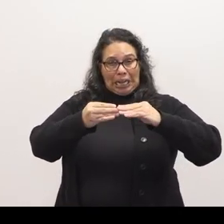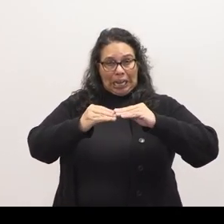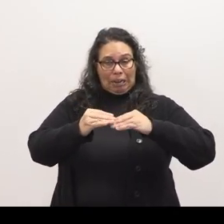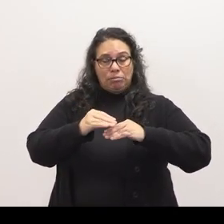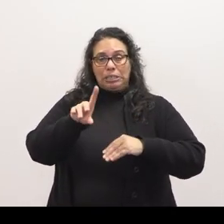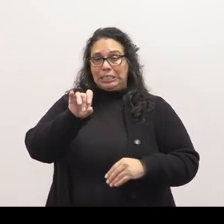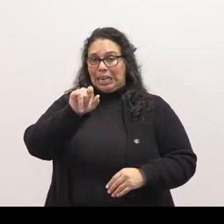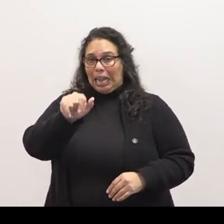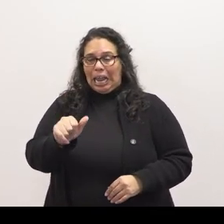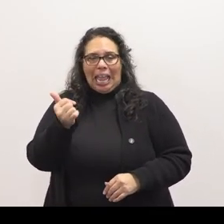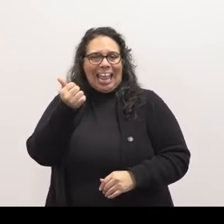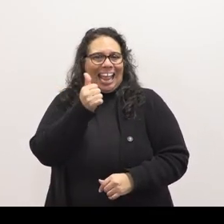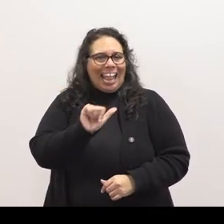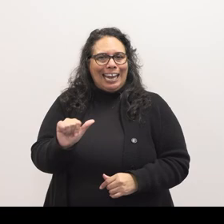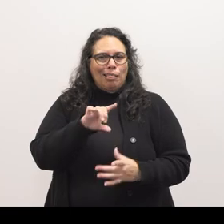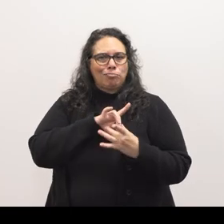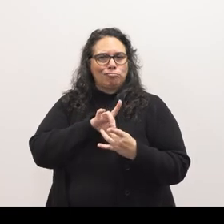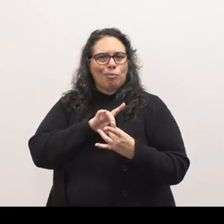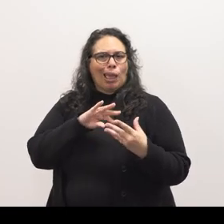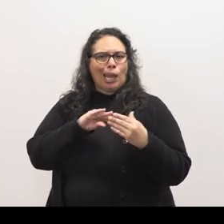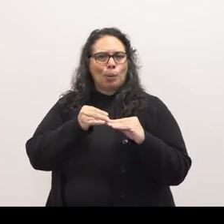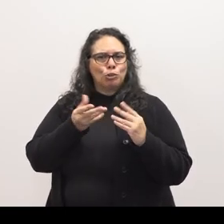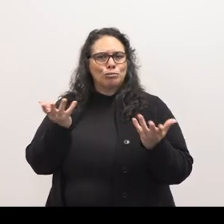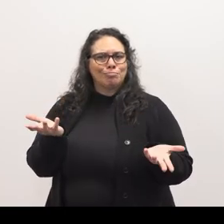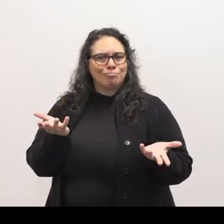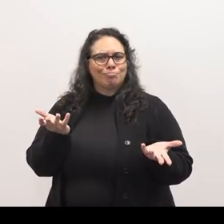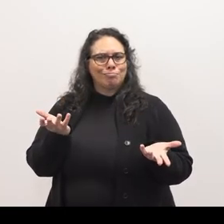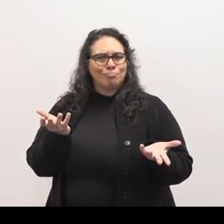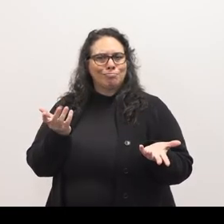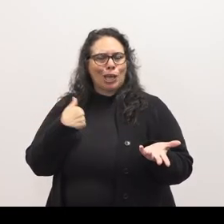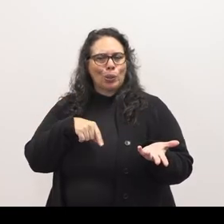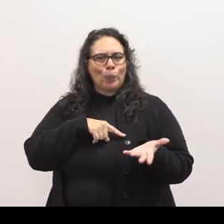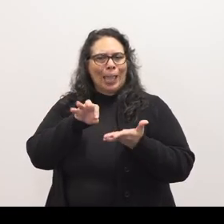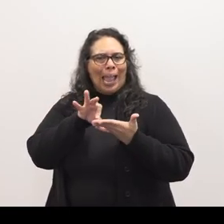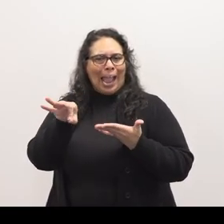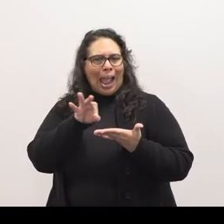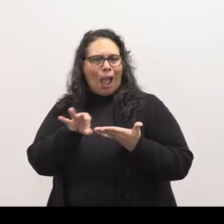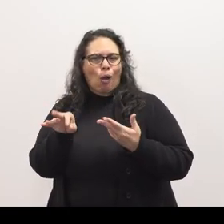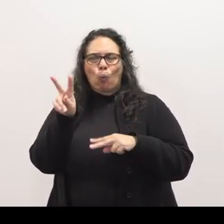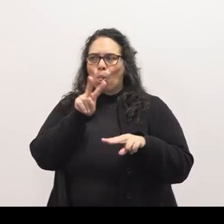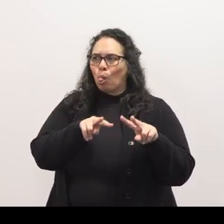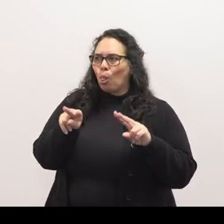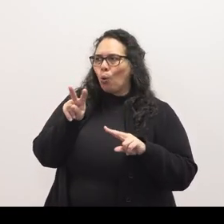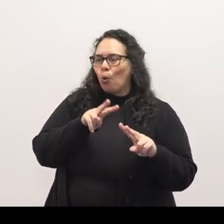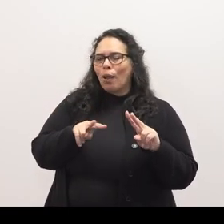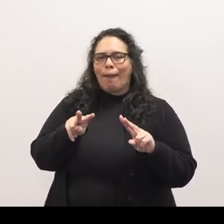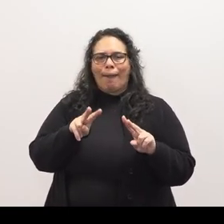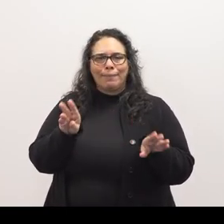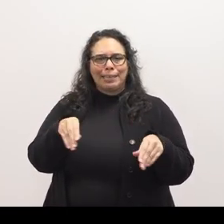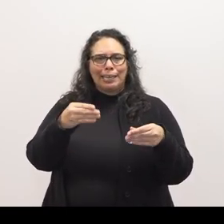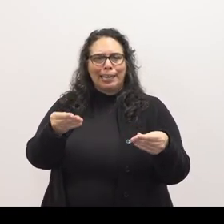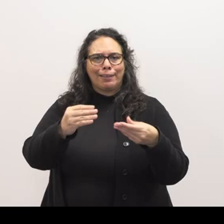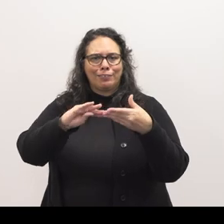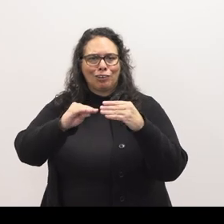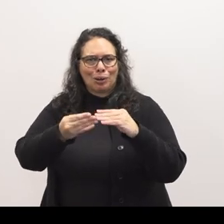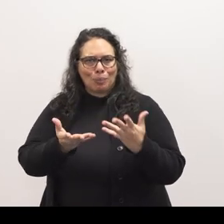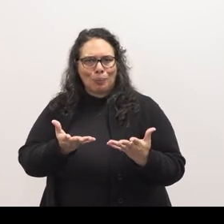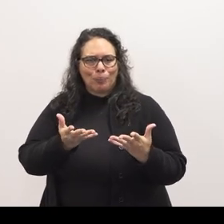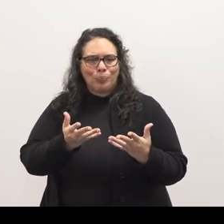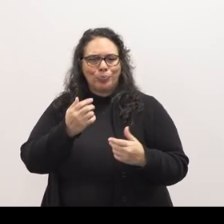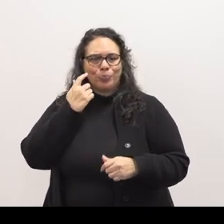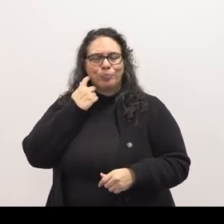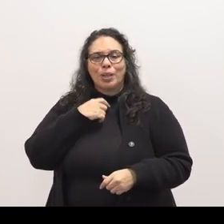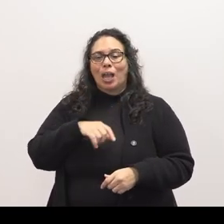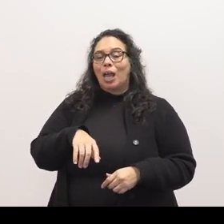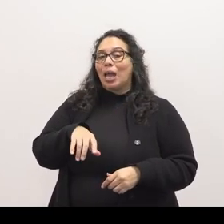data that has a numerical value, anything that we can count, that we can look at, and we can quantify. When we think of quantitative